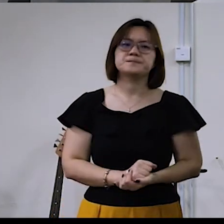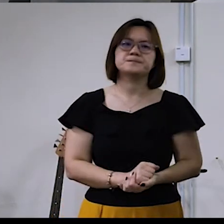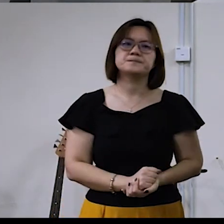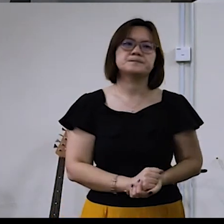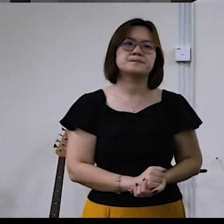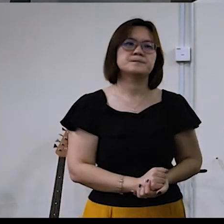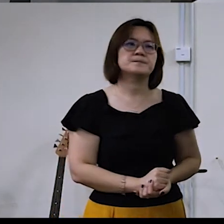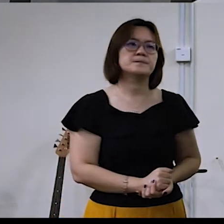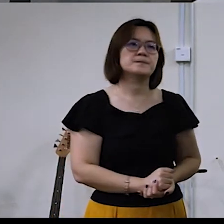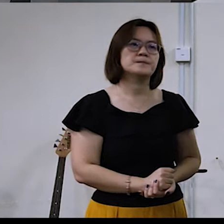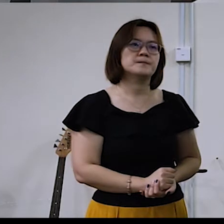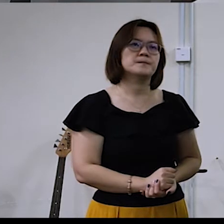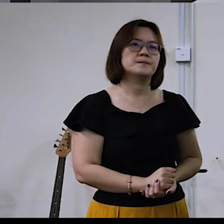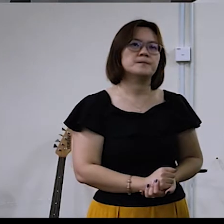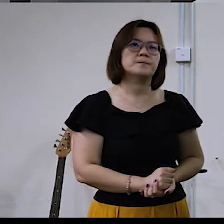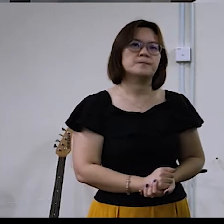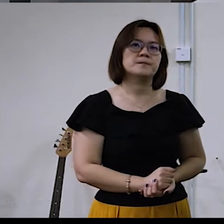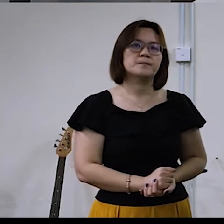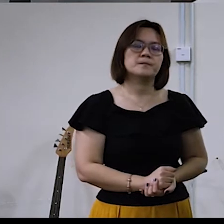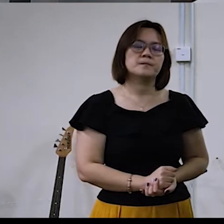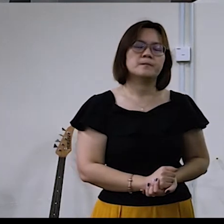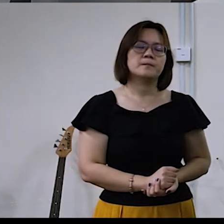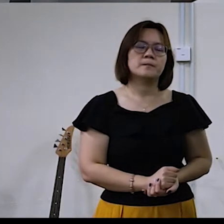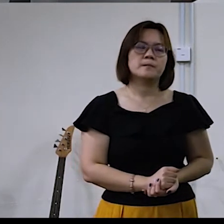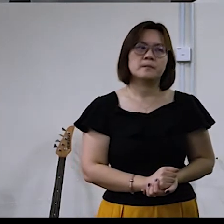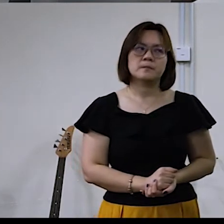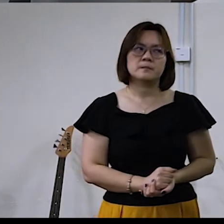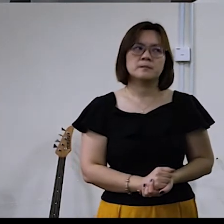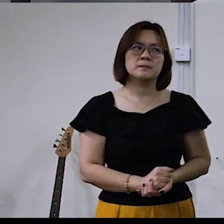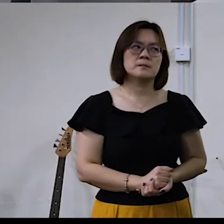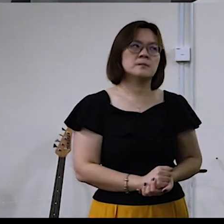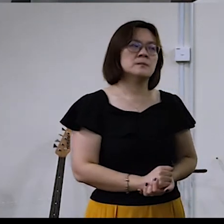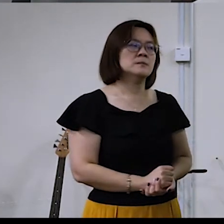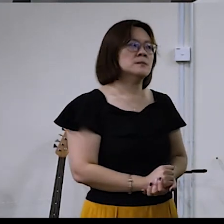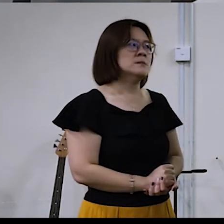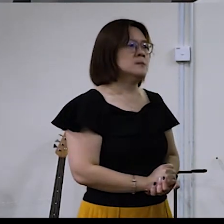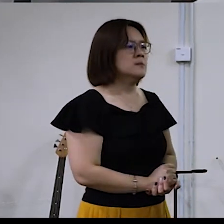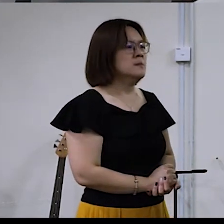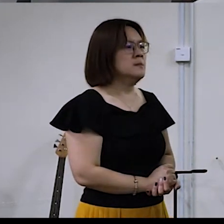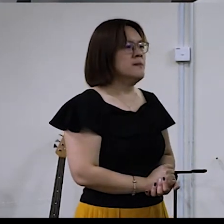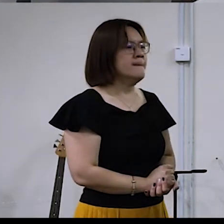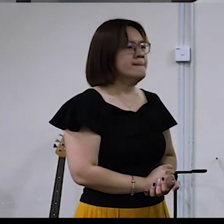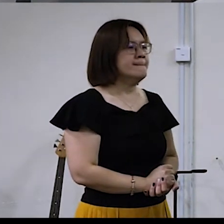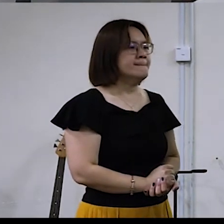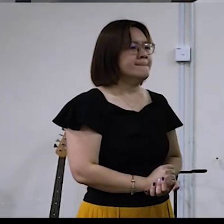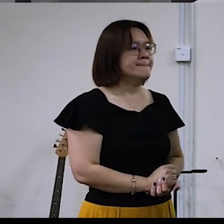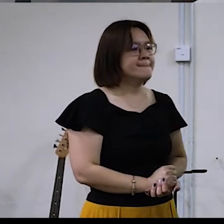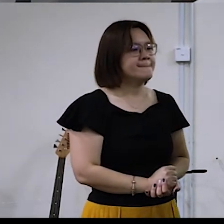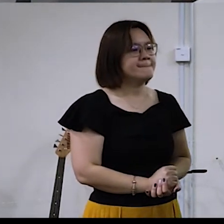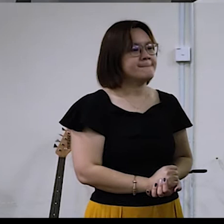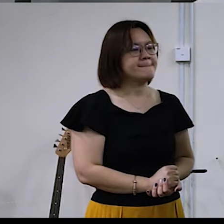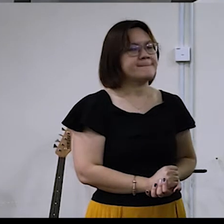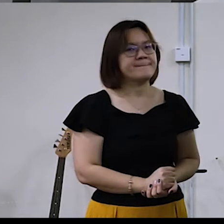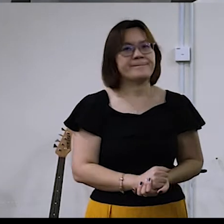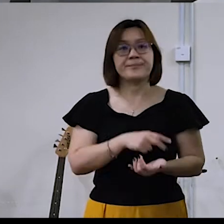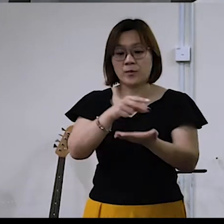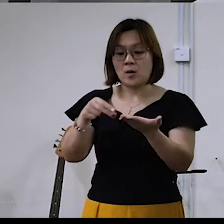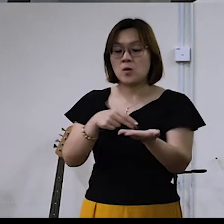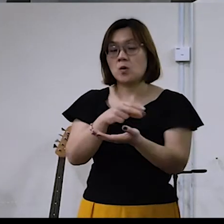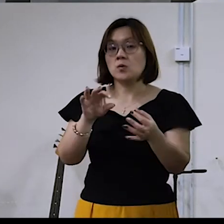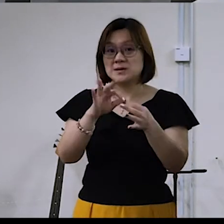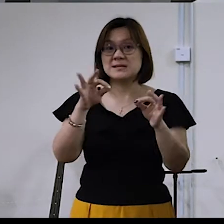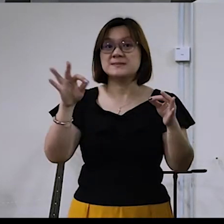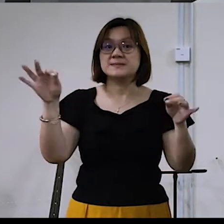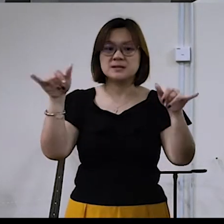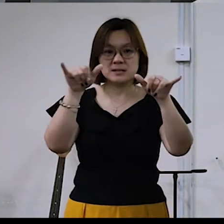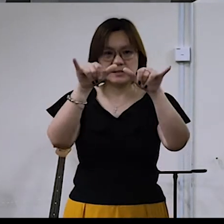And He will give you another helper. And He may abide. Abide means tinggal di dalam. Stay.